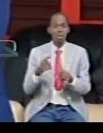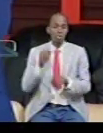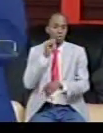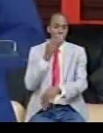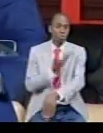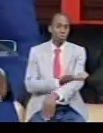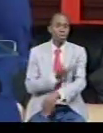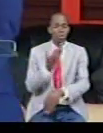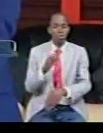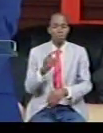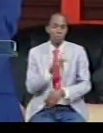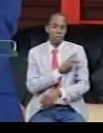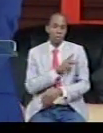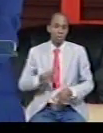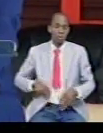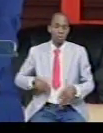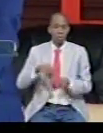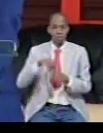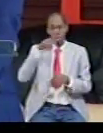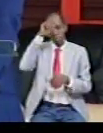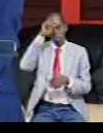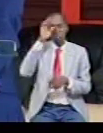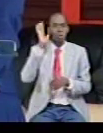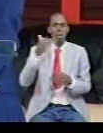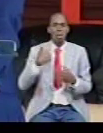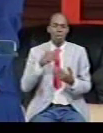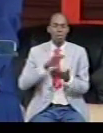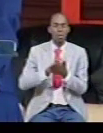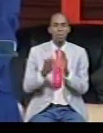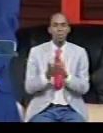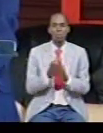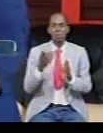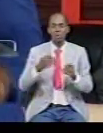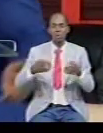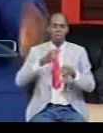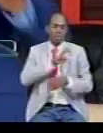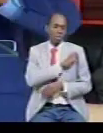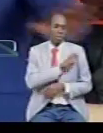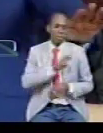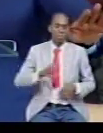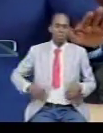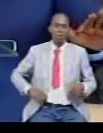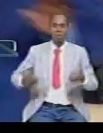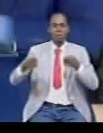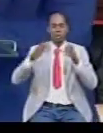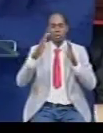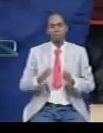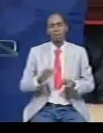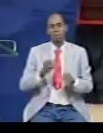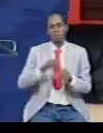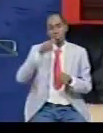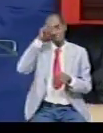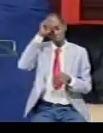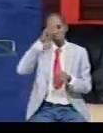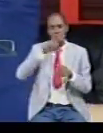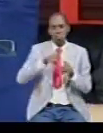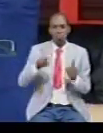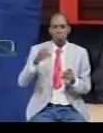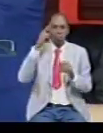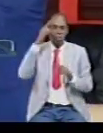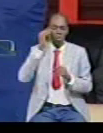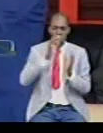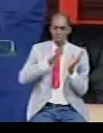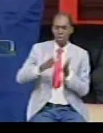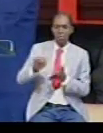over Egypt. But he said, no, not just Egypt. He left that, and the Lord has given